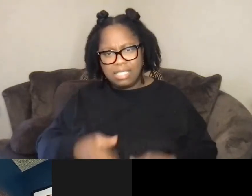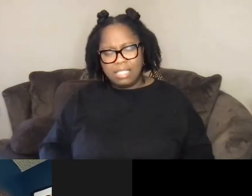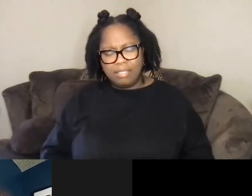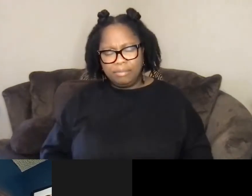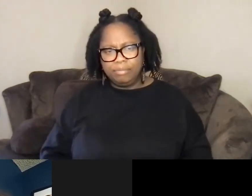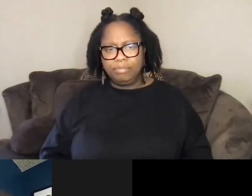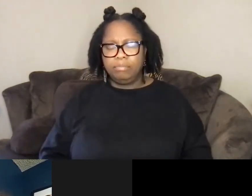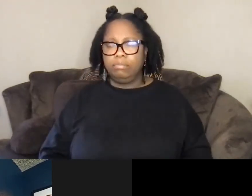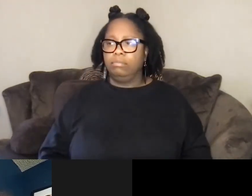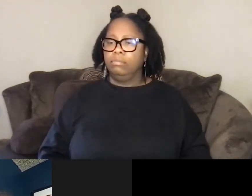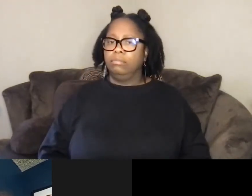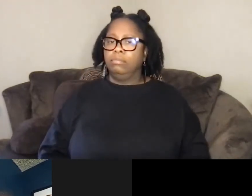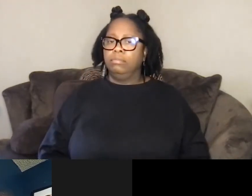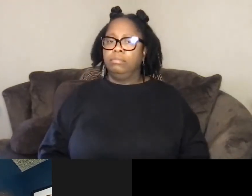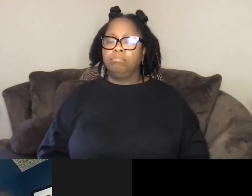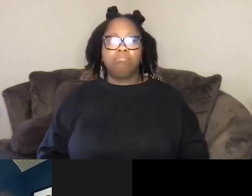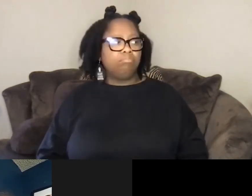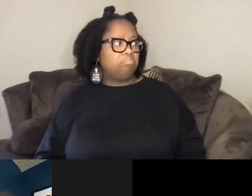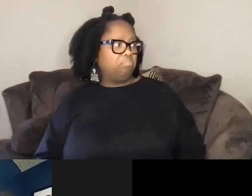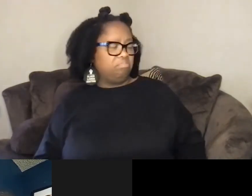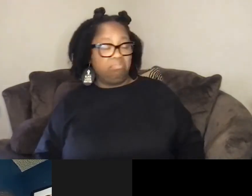I want to say, remembering